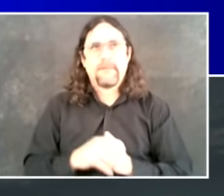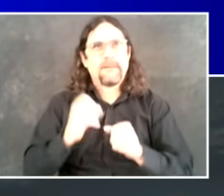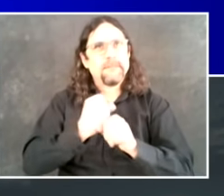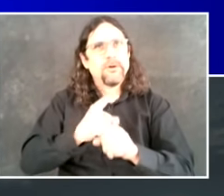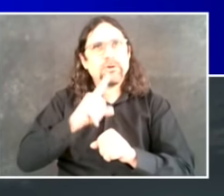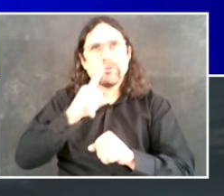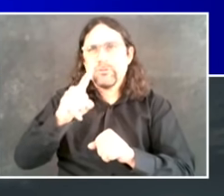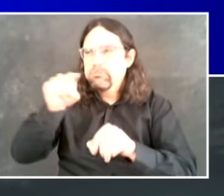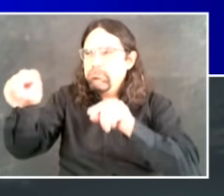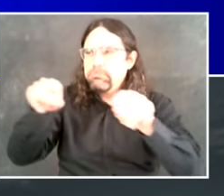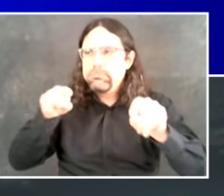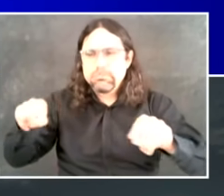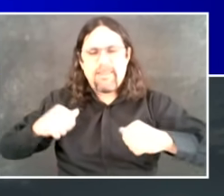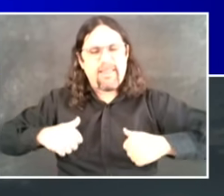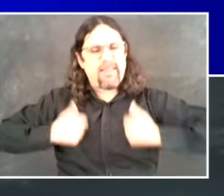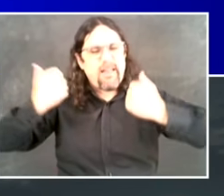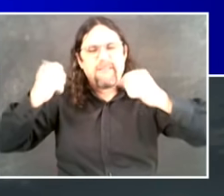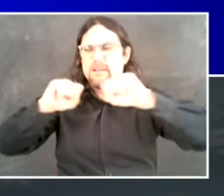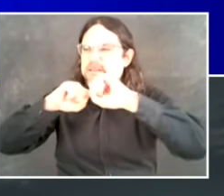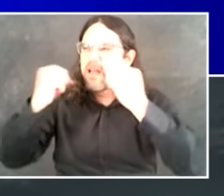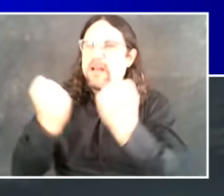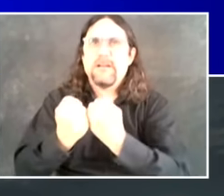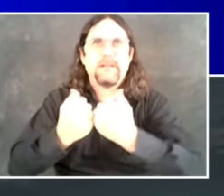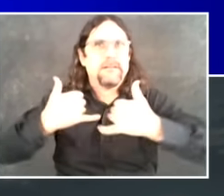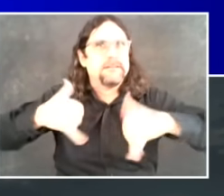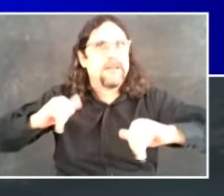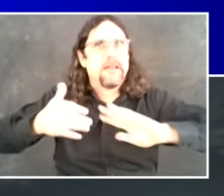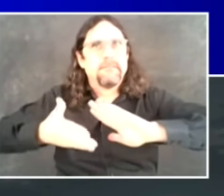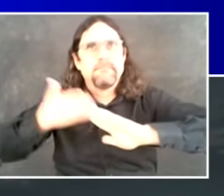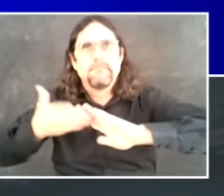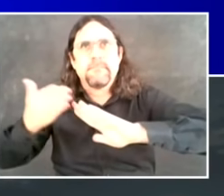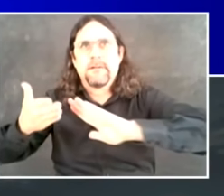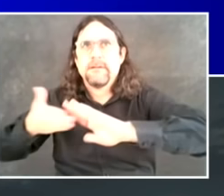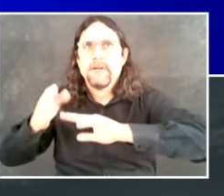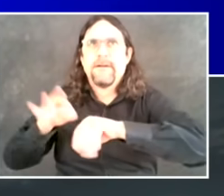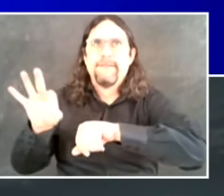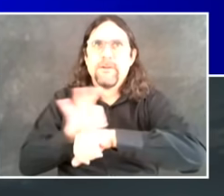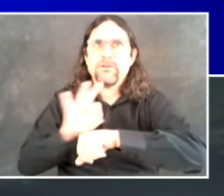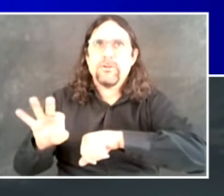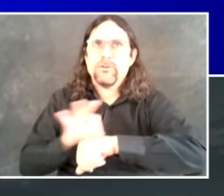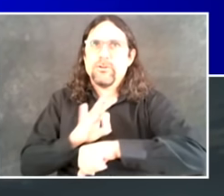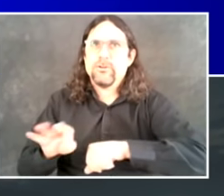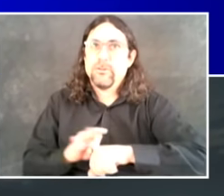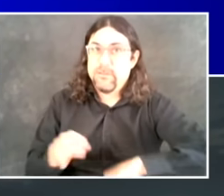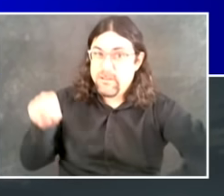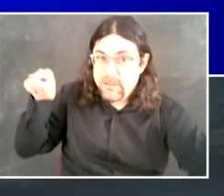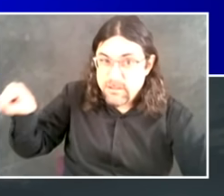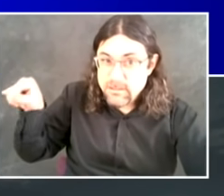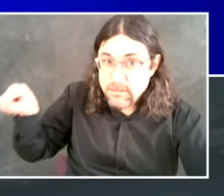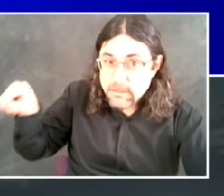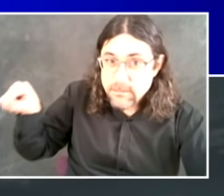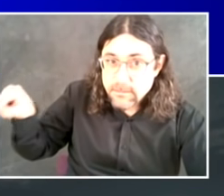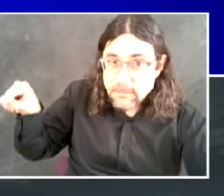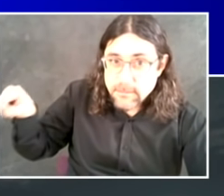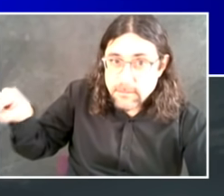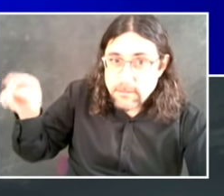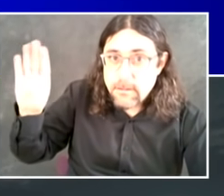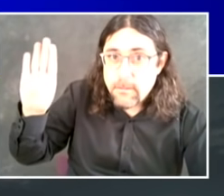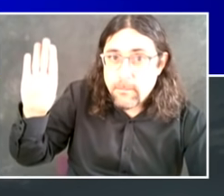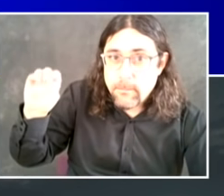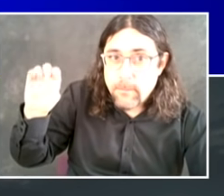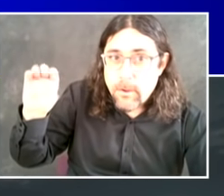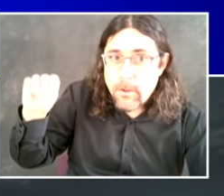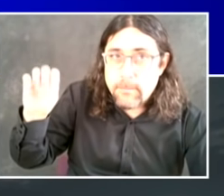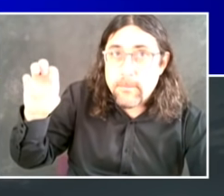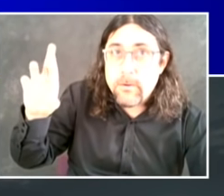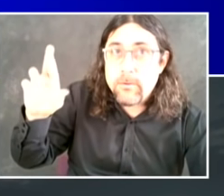and I now hope it's really in your mind, the boomerang. It's not an abstraction because it's actually happened in other parts of the world. I want to